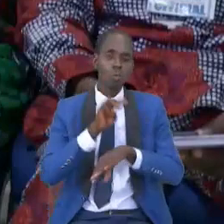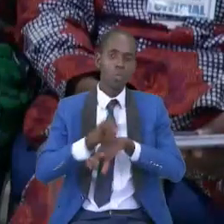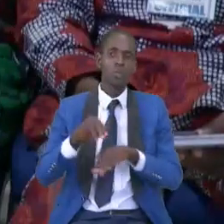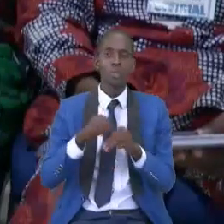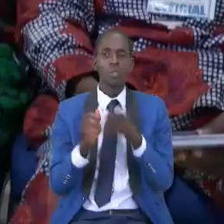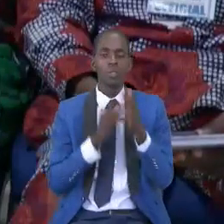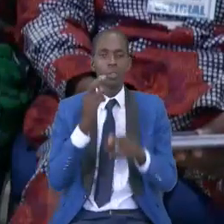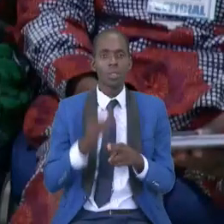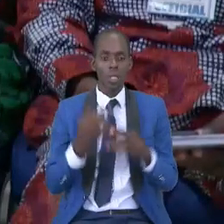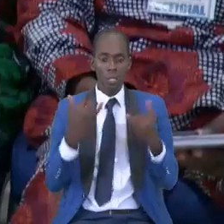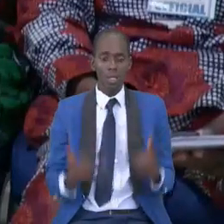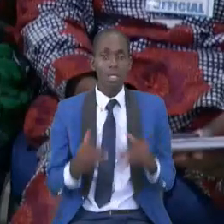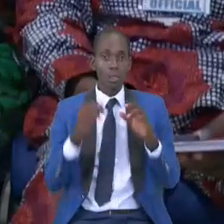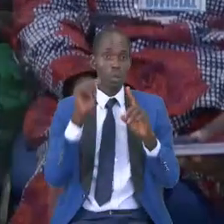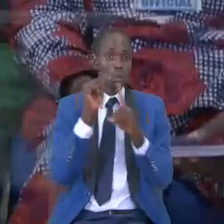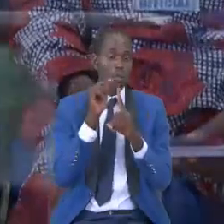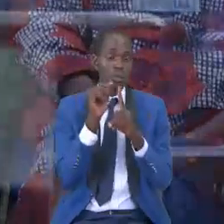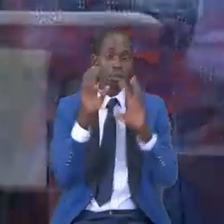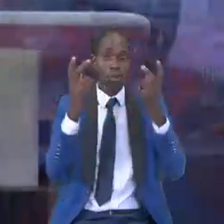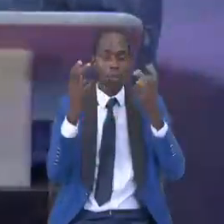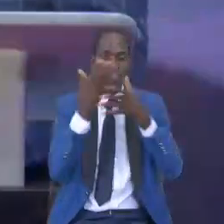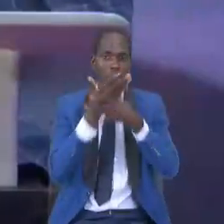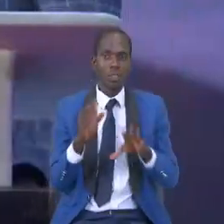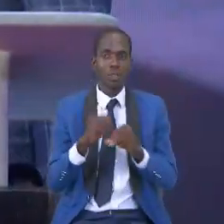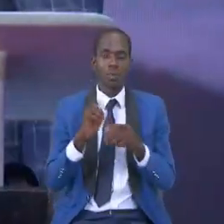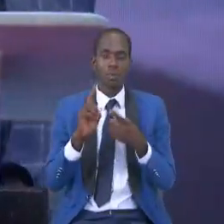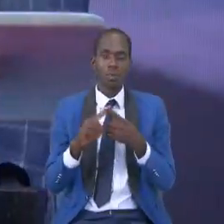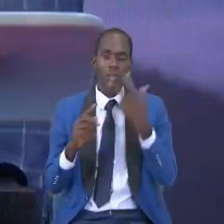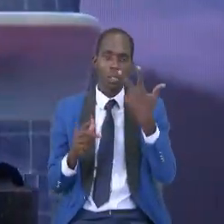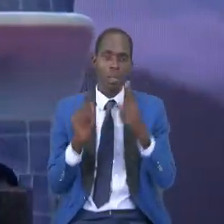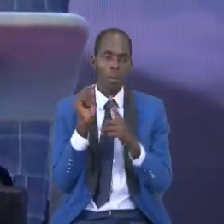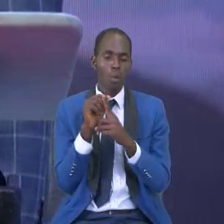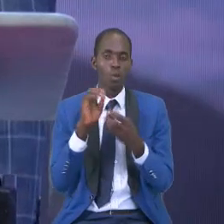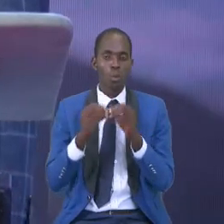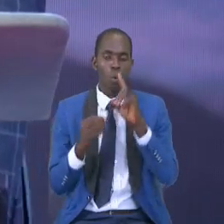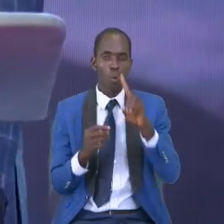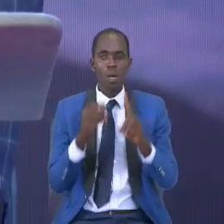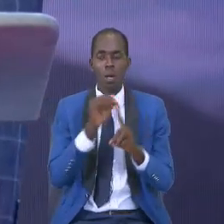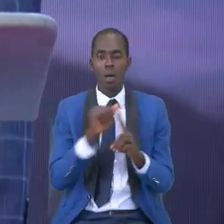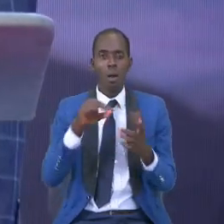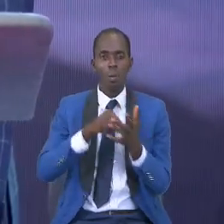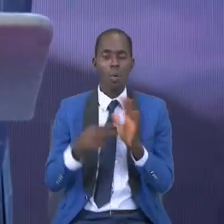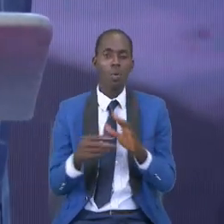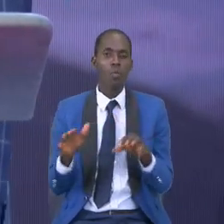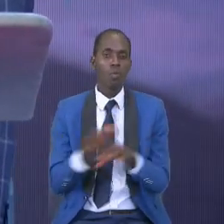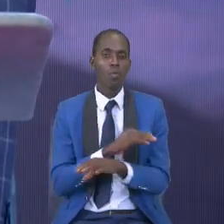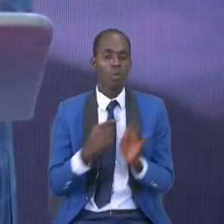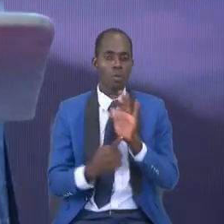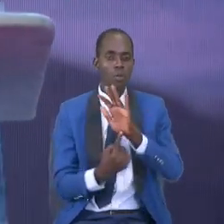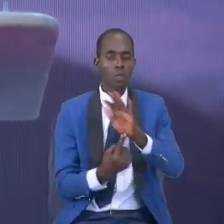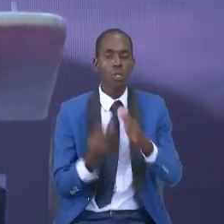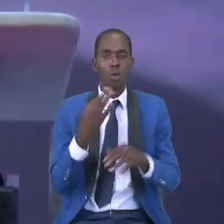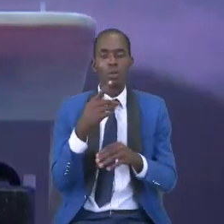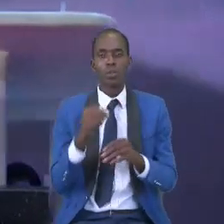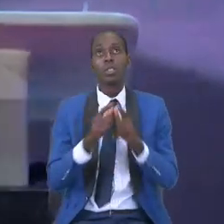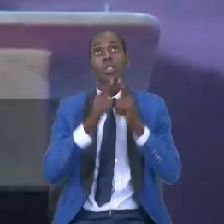we're dividing the message to three parts. I'm looking at number one, the purposeful revelation of the Great Commission.